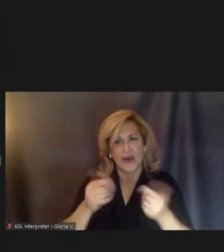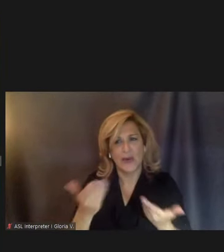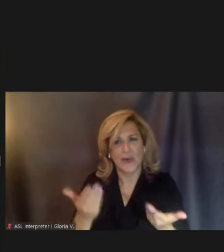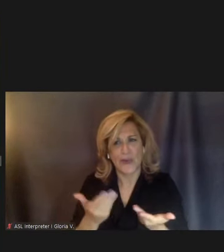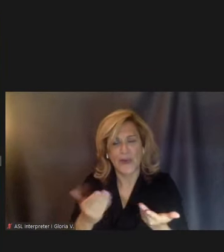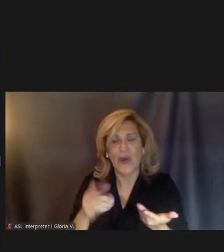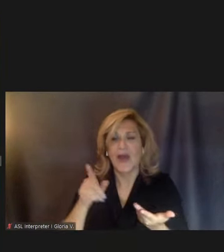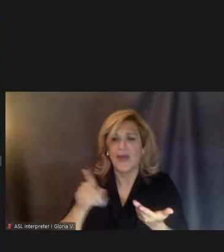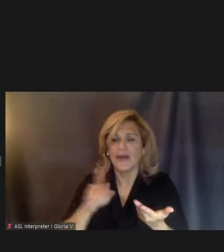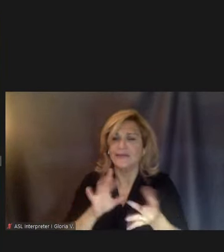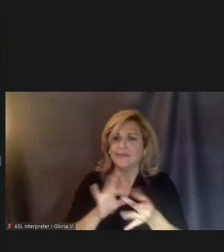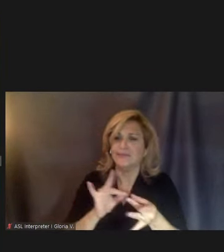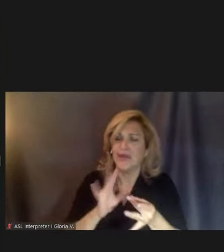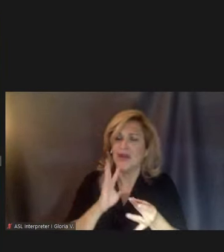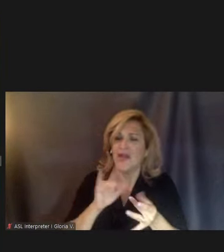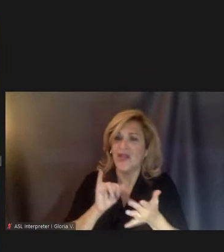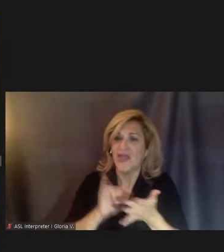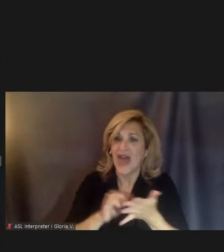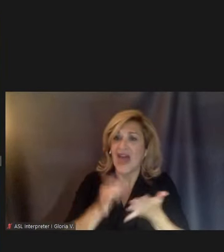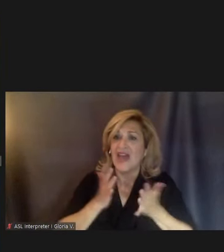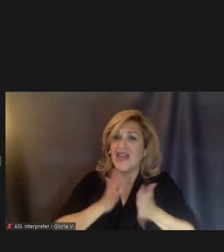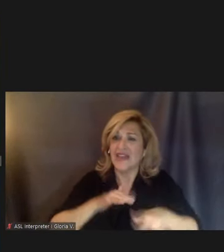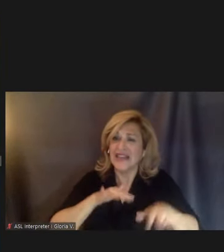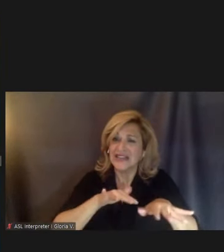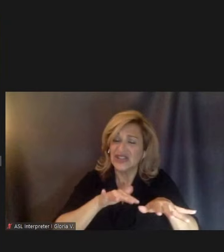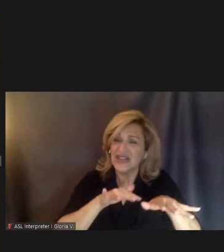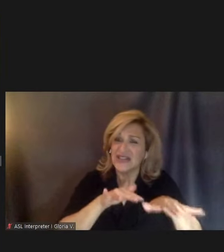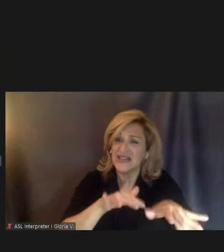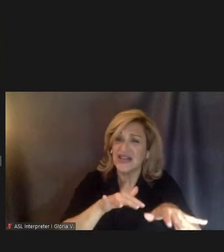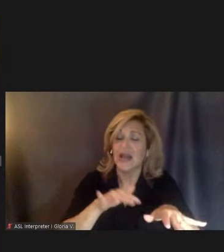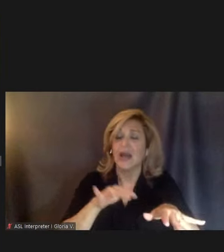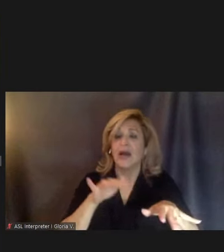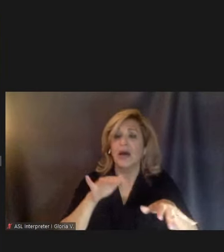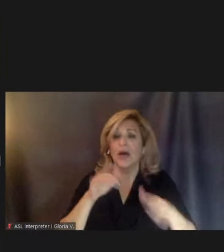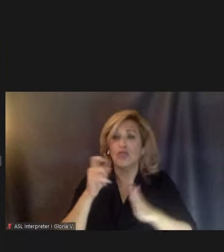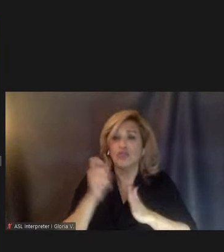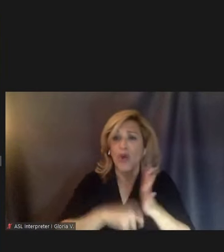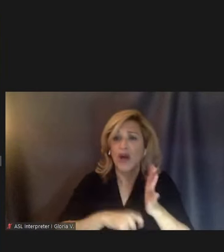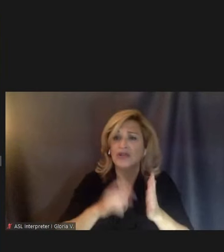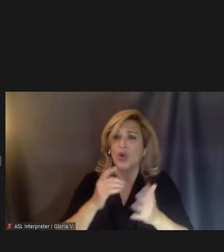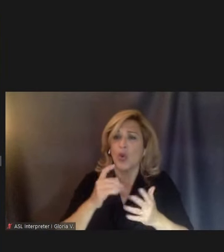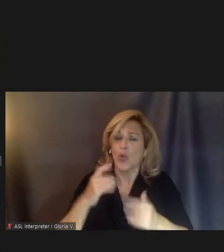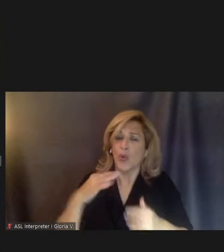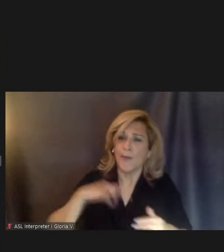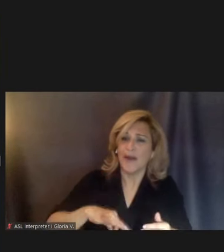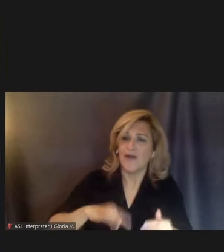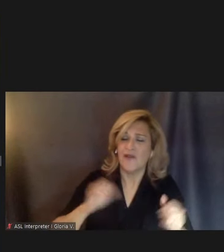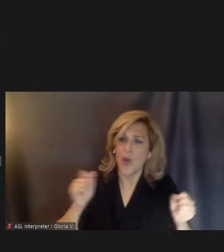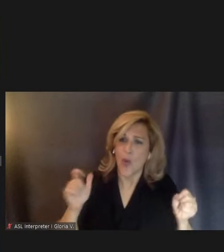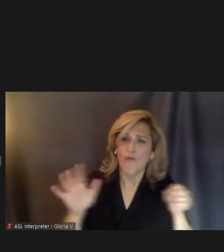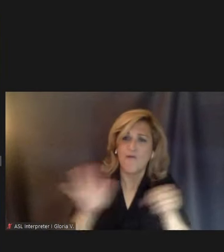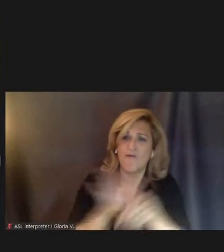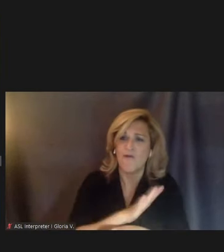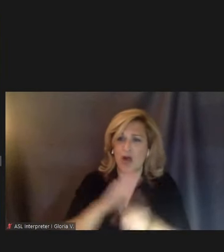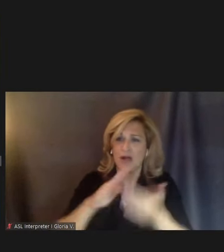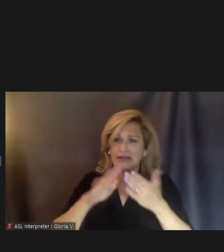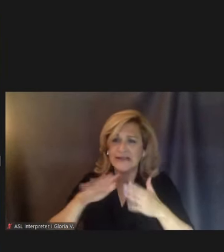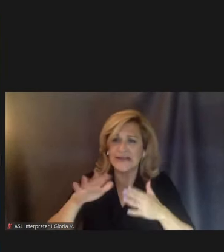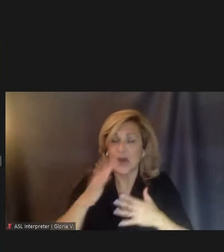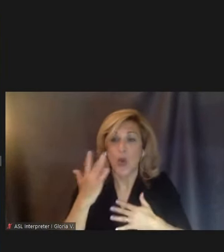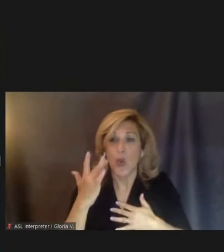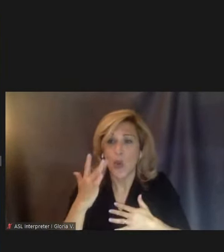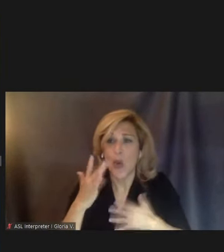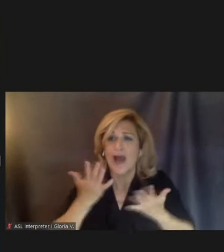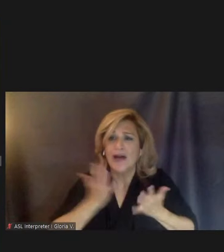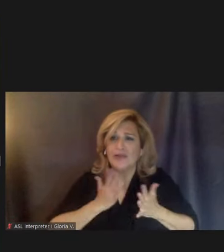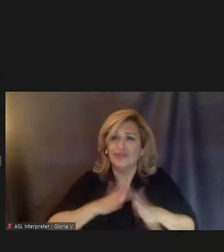pricing would benefit the entire city by unclogging streets, facilitating freer flow of commerce, creating safer conditions for